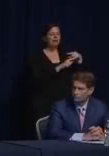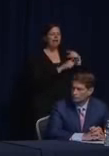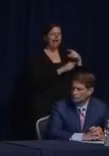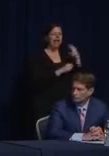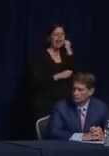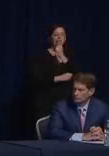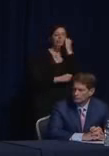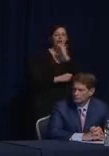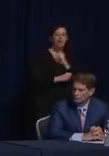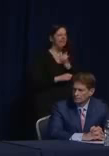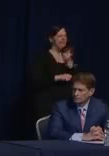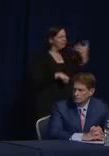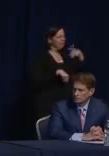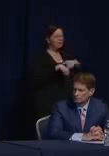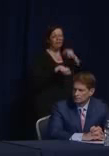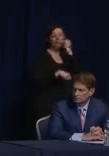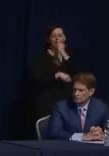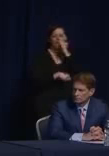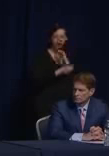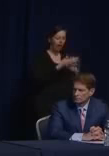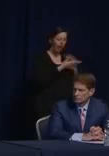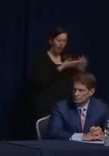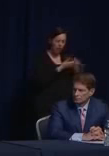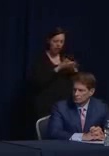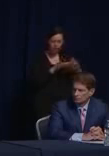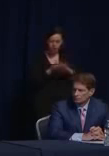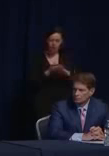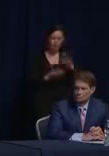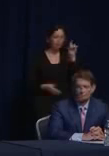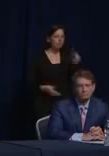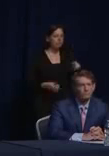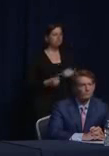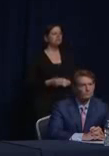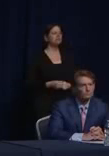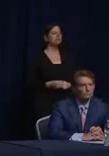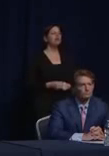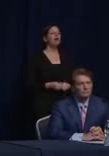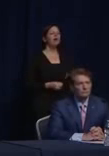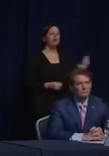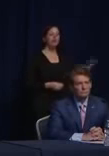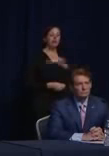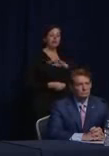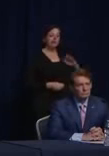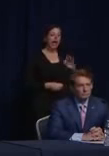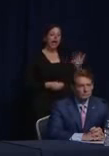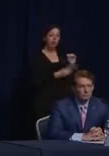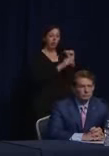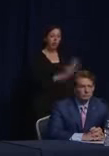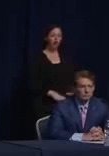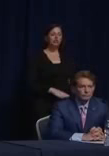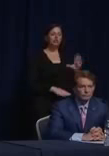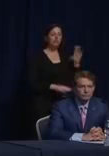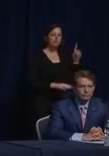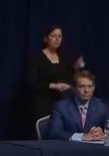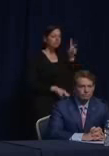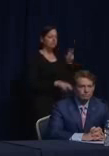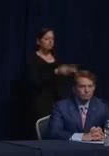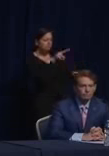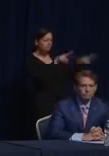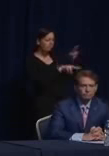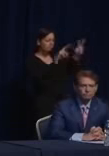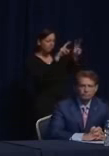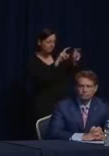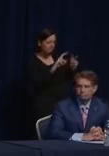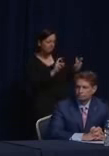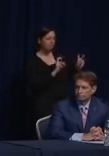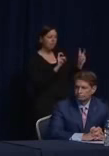day. We checked the screening of all of their employees and every visitor that comes into,